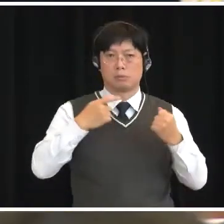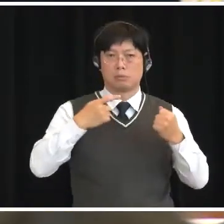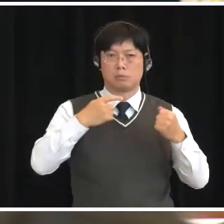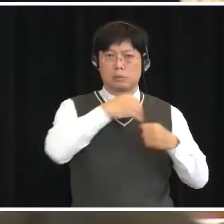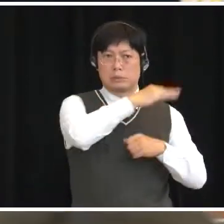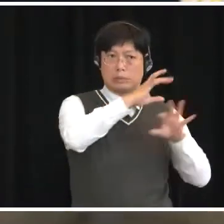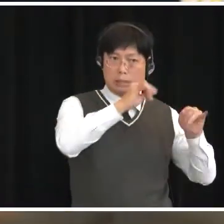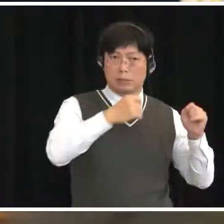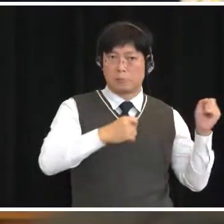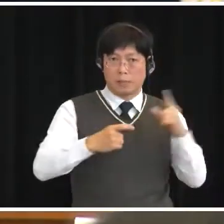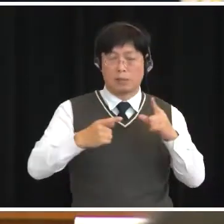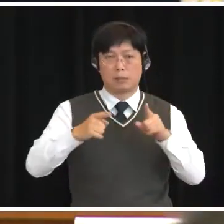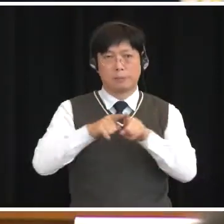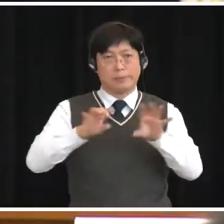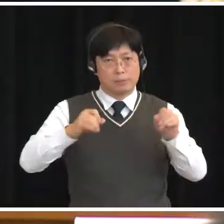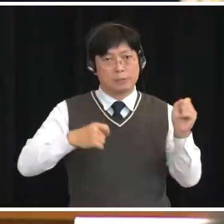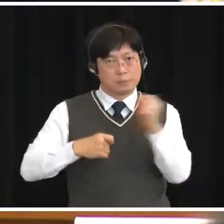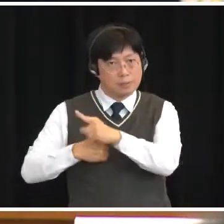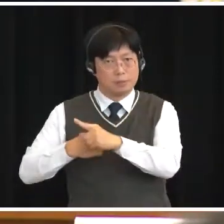the